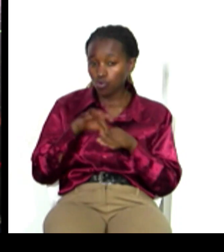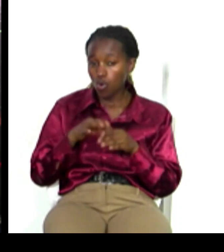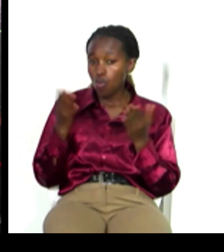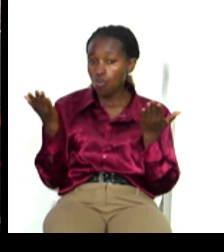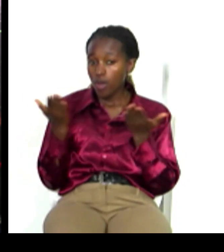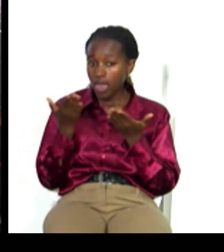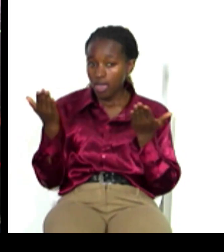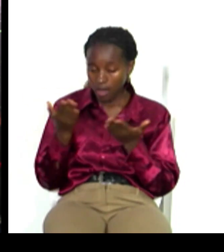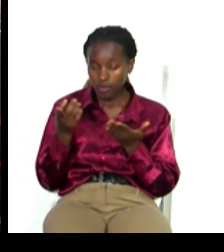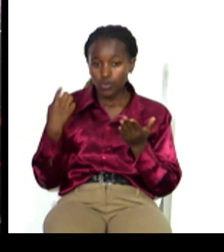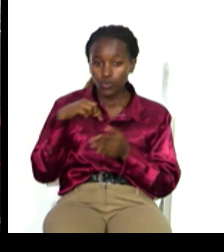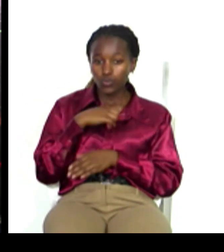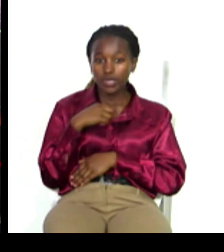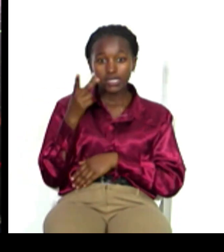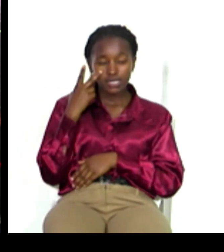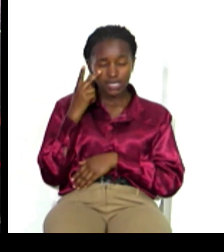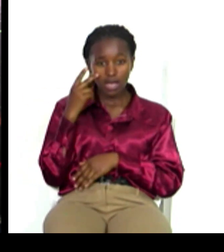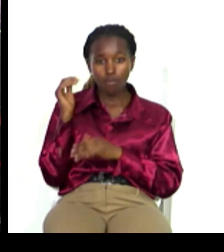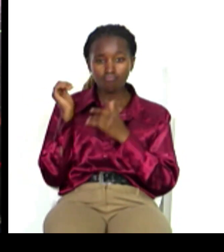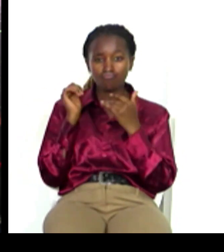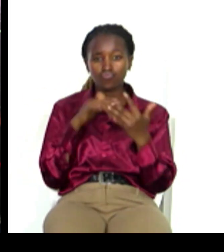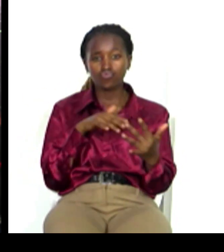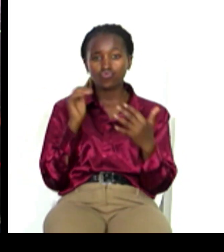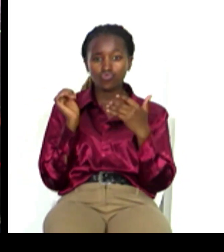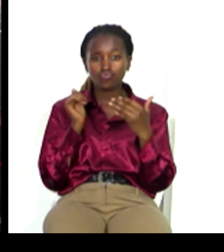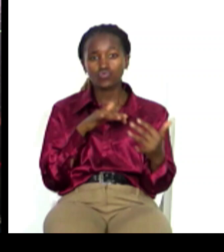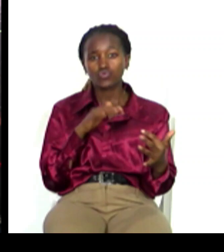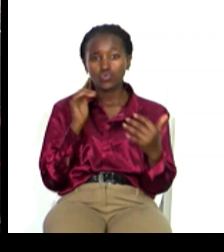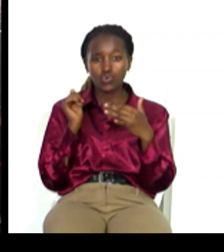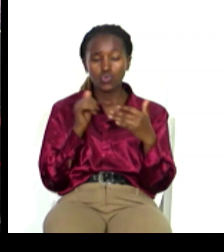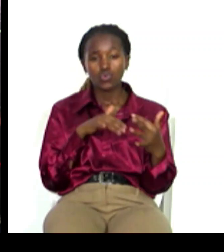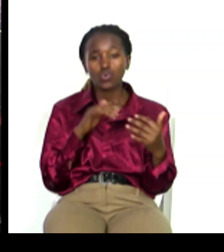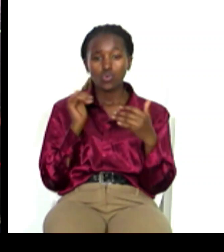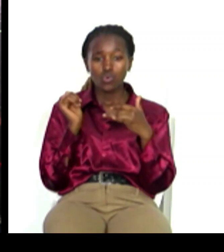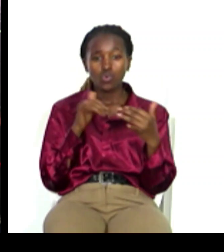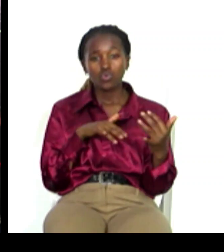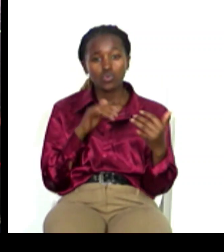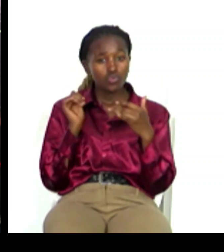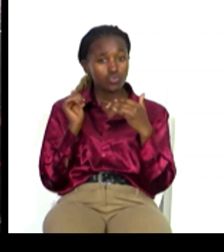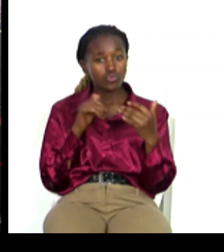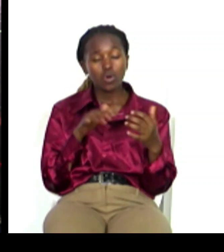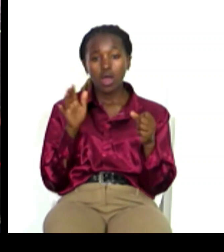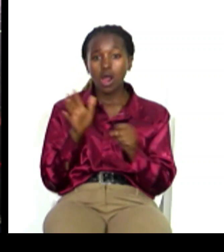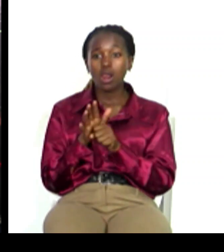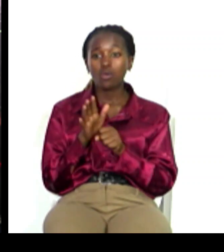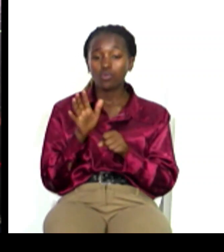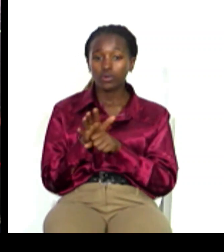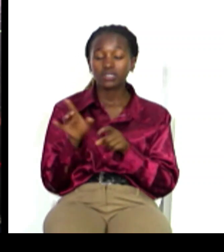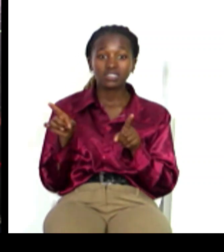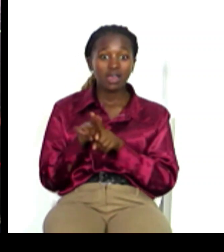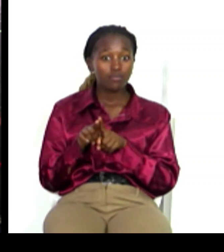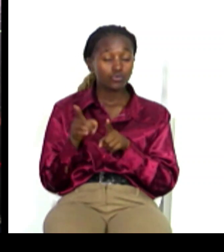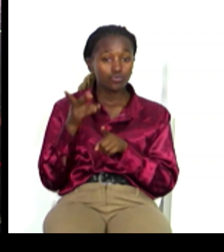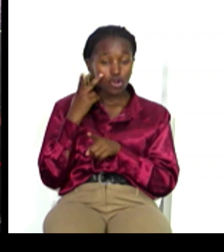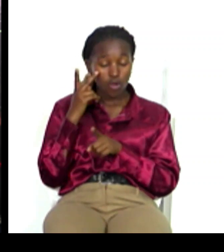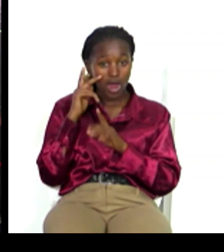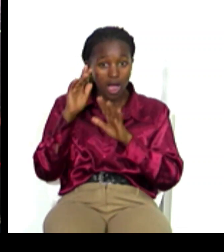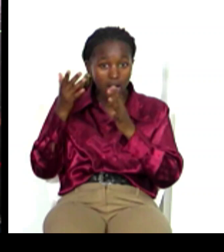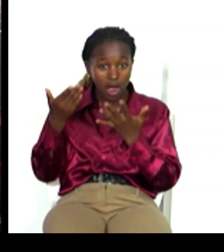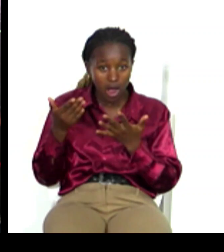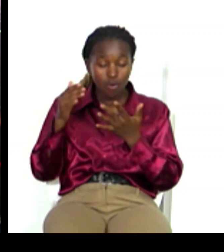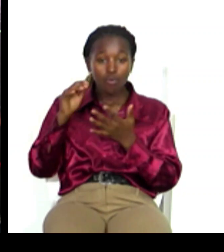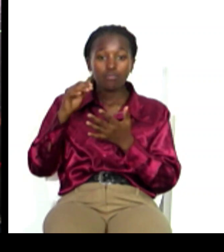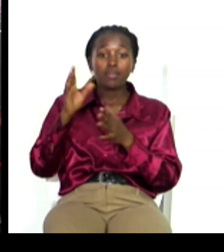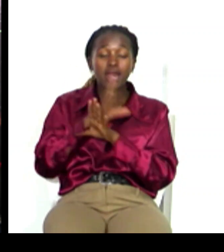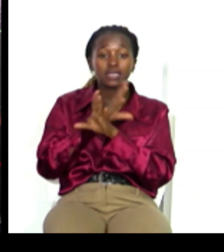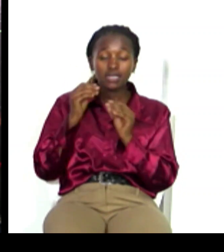after the election, there were war. People were fighting right in Kenya. Right. Even right now, our president alikuwa ICC na kesi.